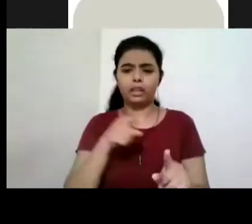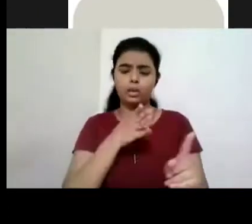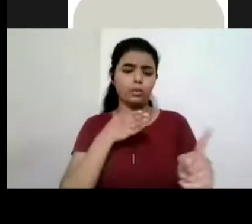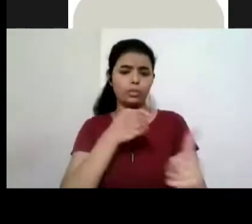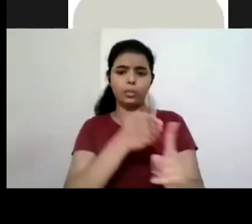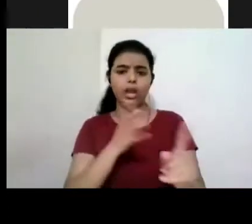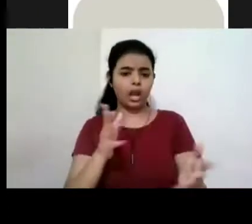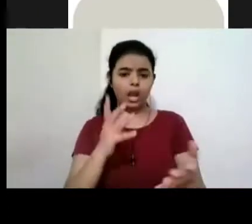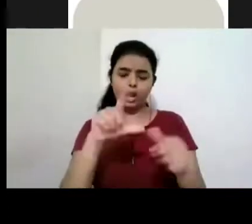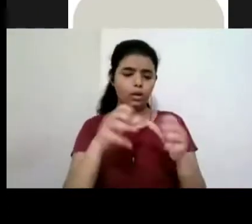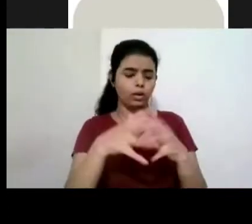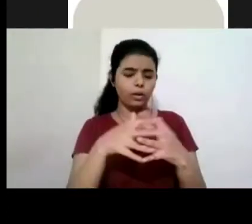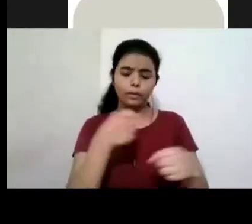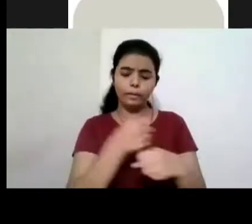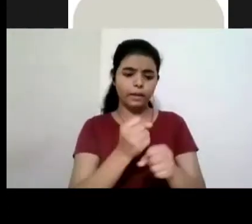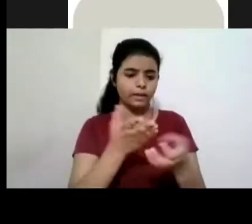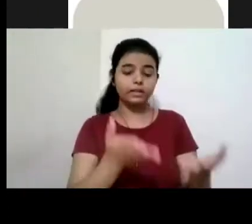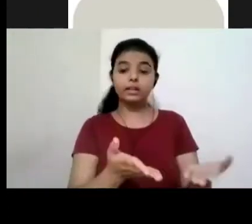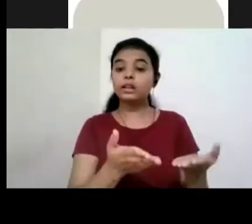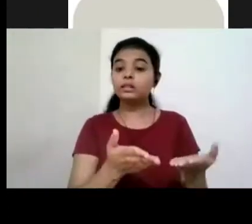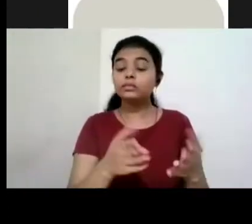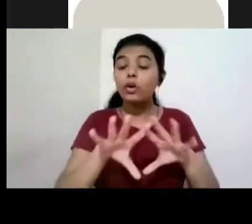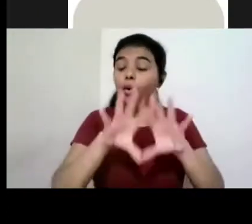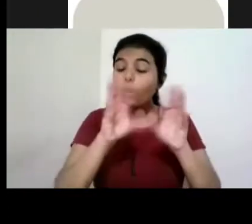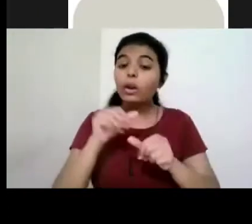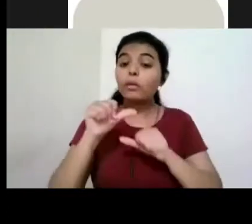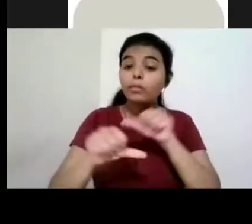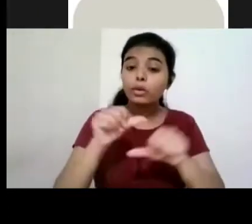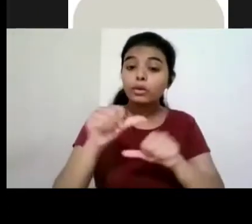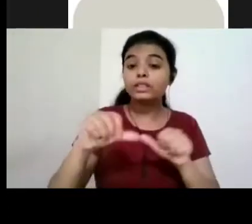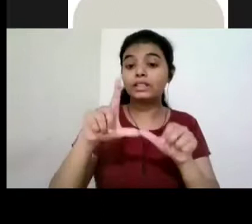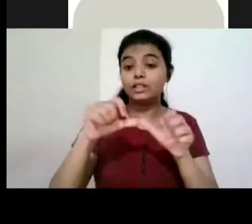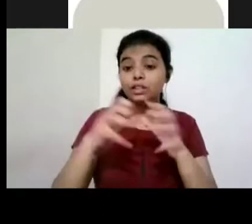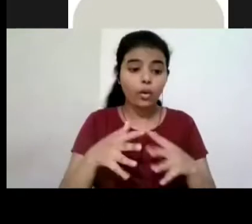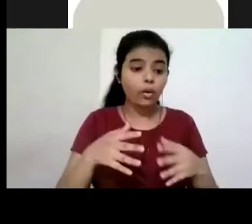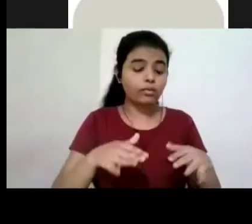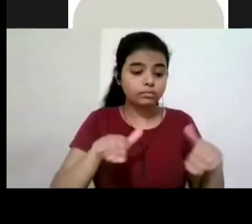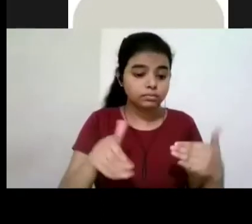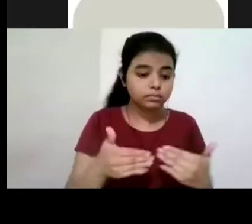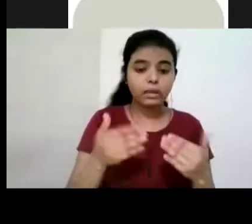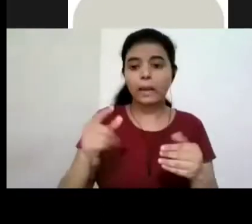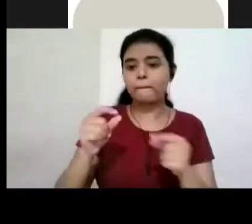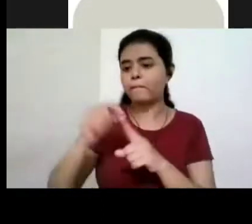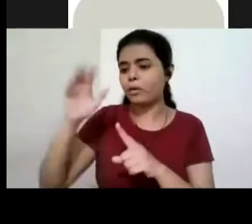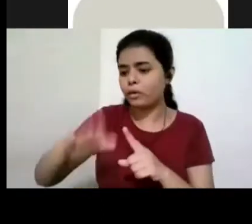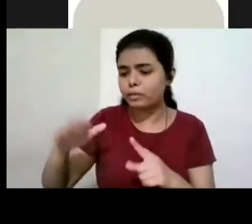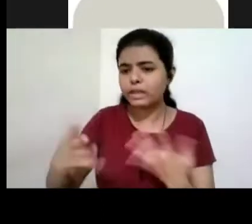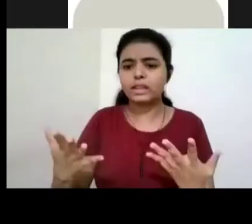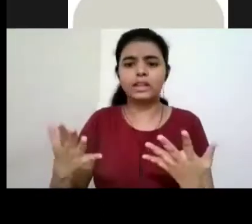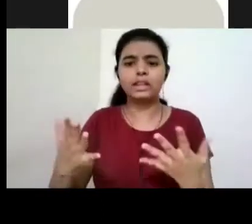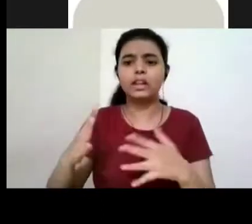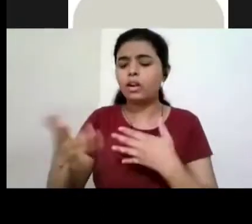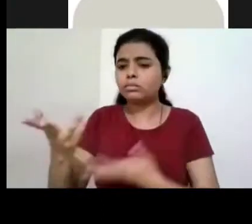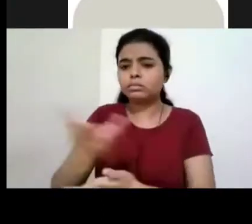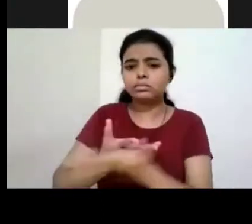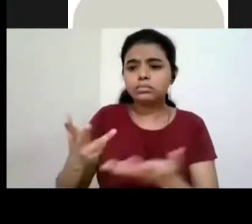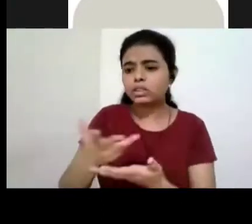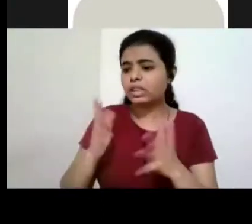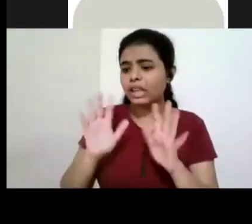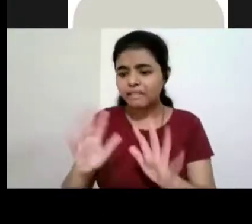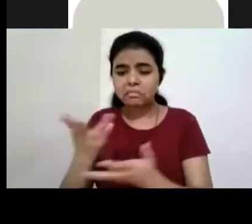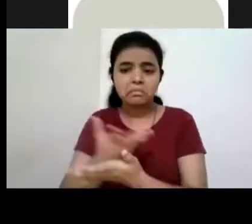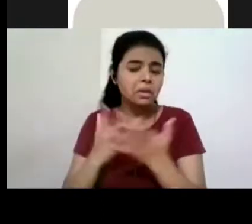which we make law. And all the processes of making a law, of introducing in parliament, having it discussed or not